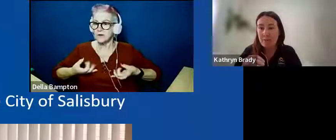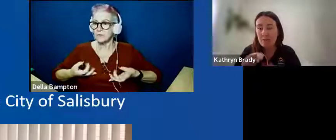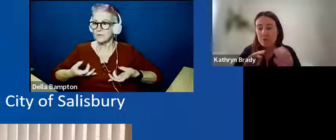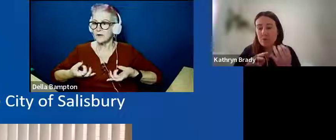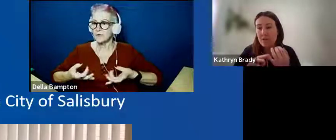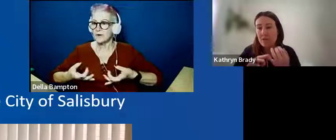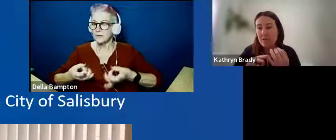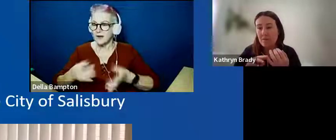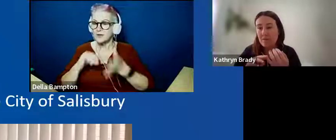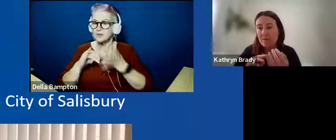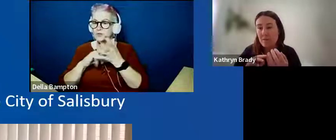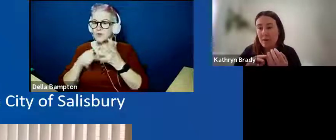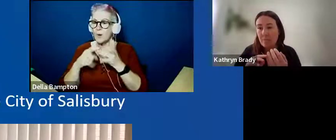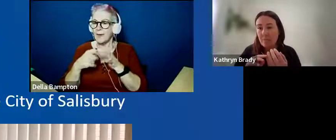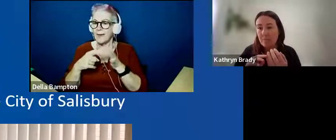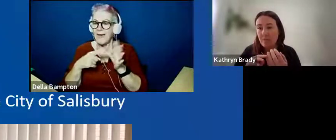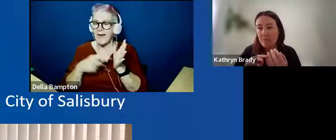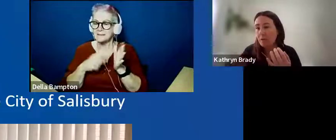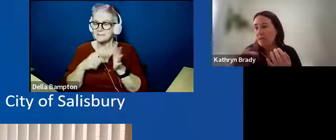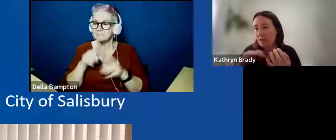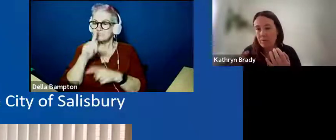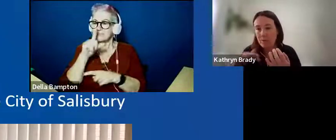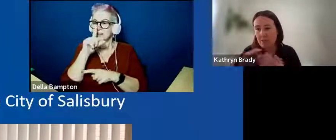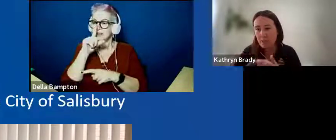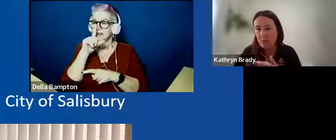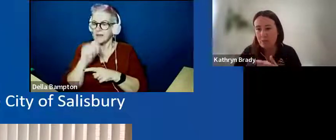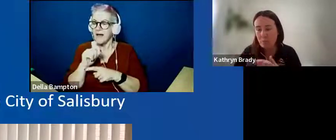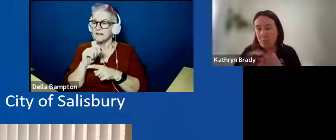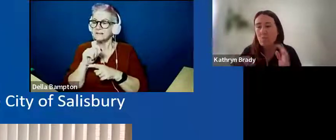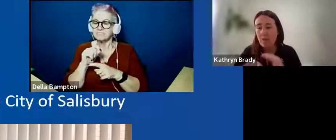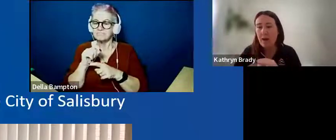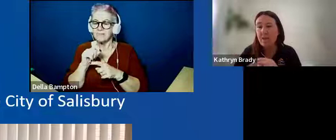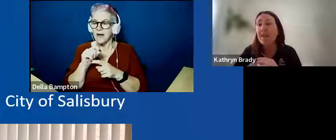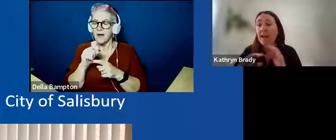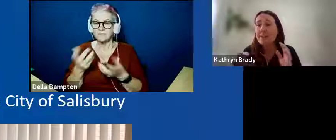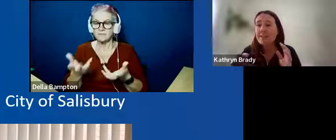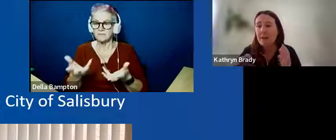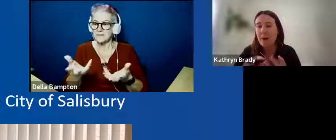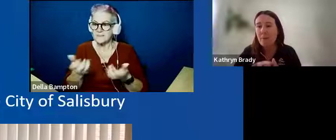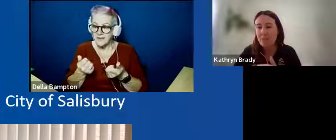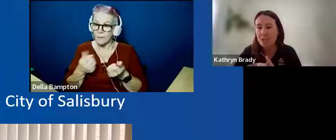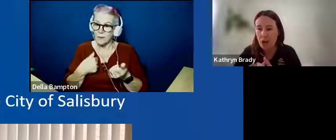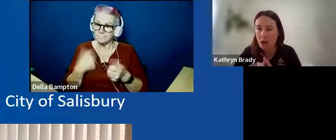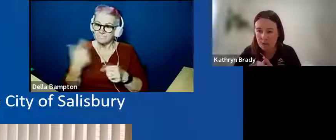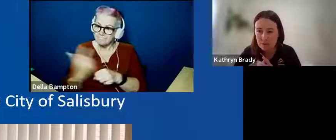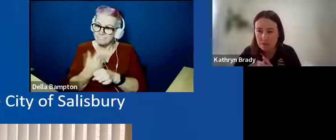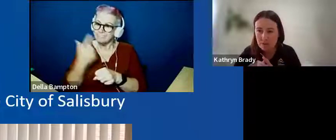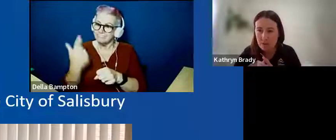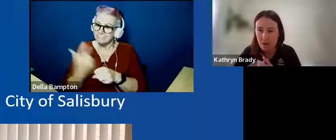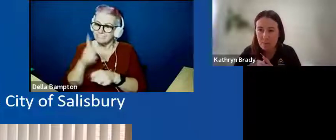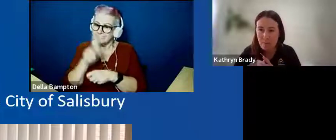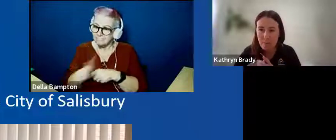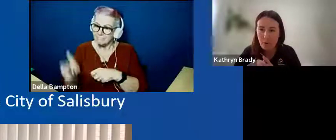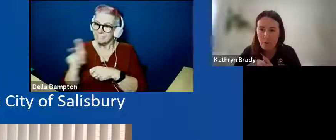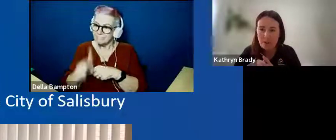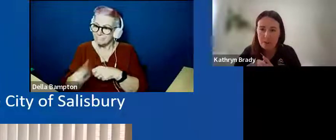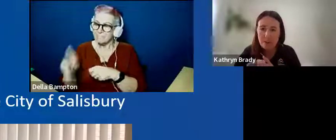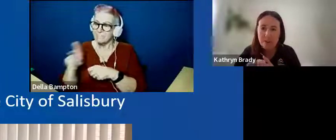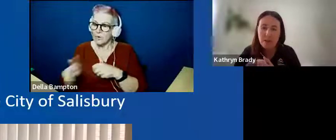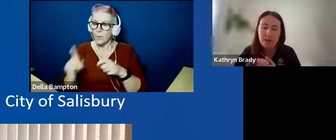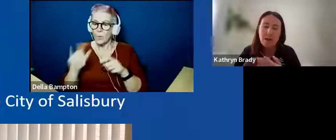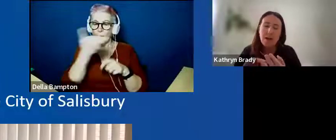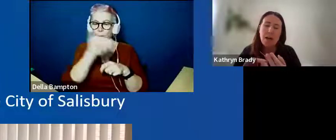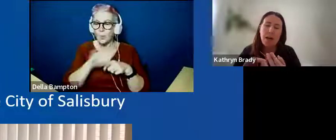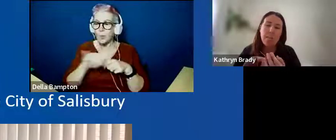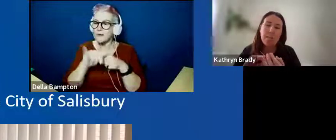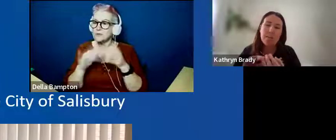was able to receive, firstly, we spoke in length about which titles we were going to